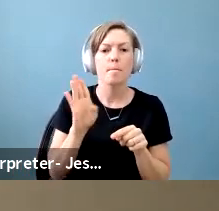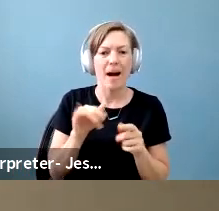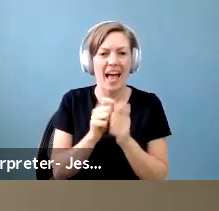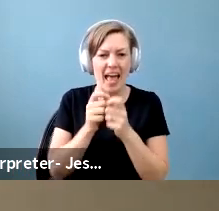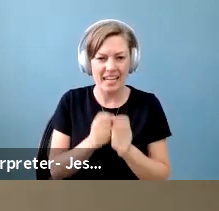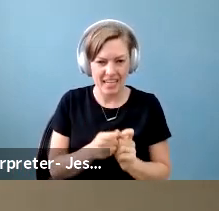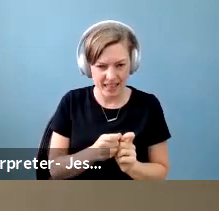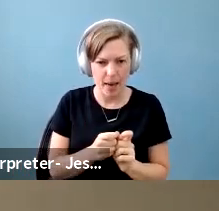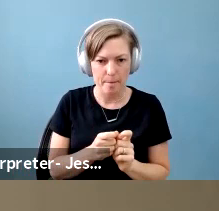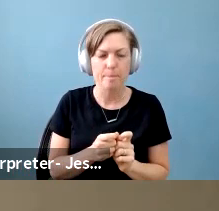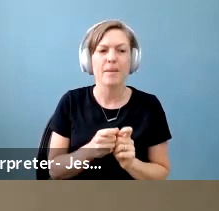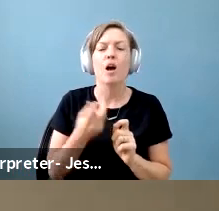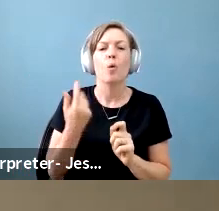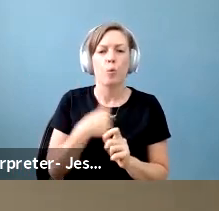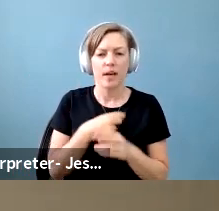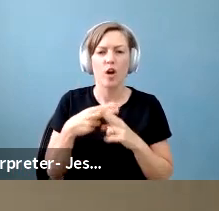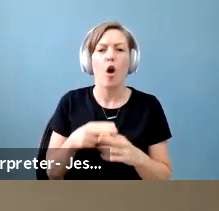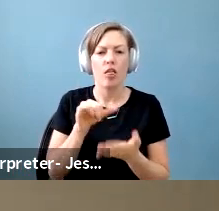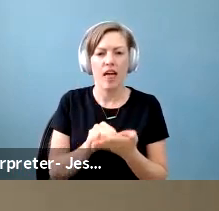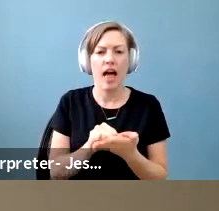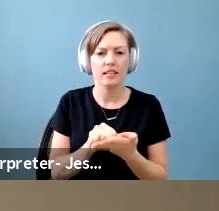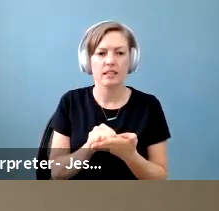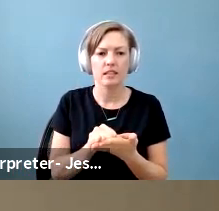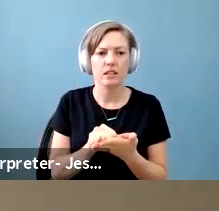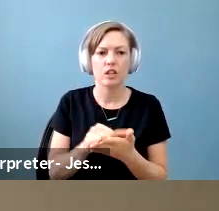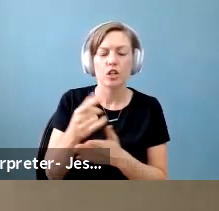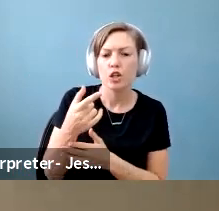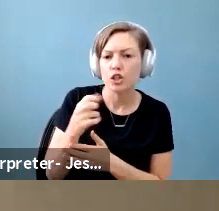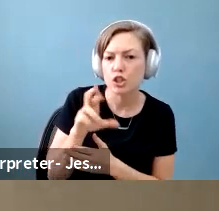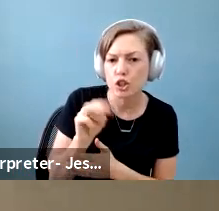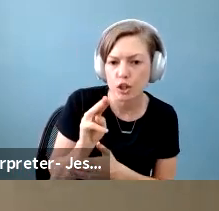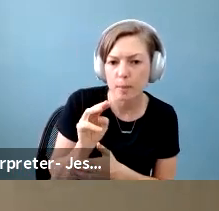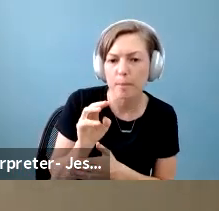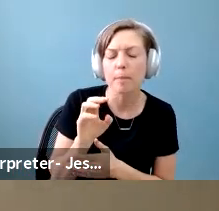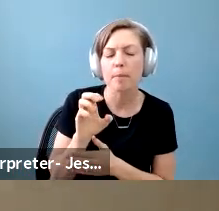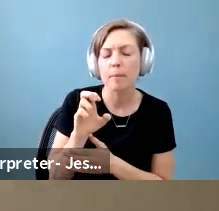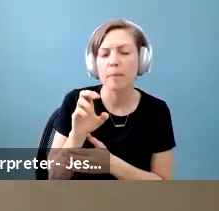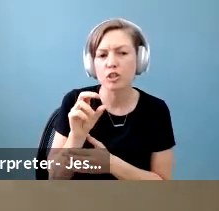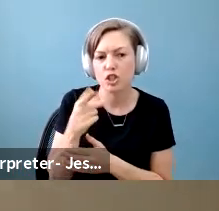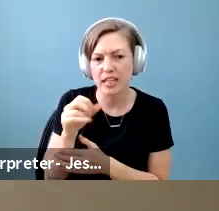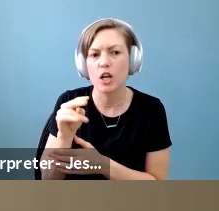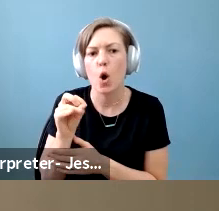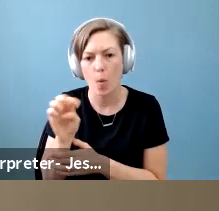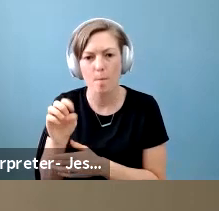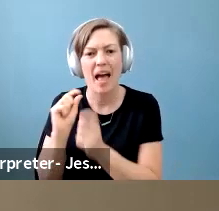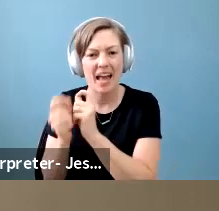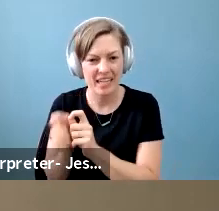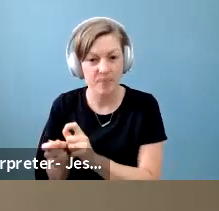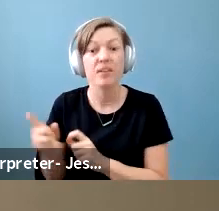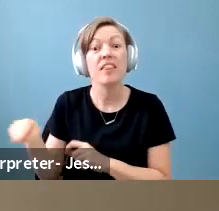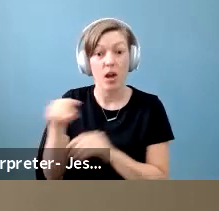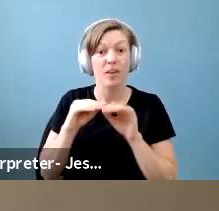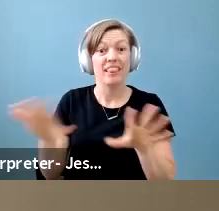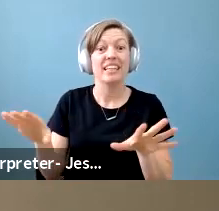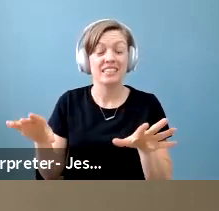them, and we call that germline genome editing. And they released a consensus